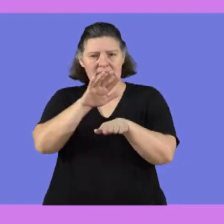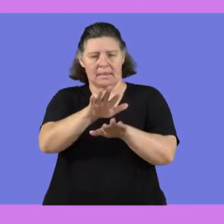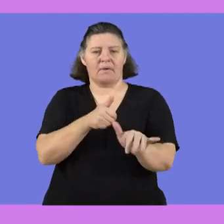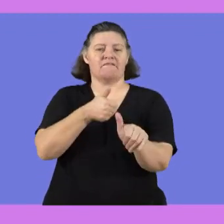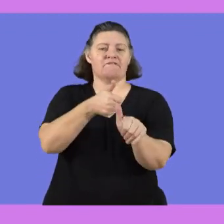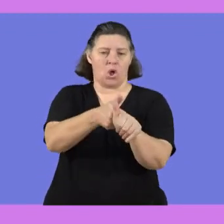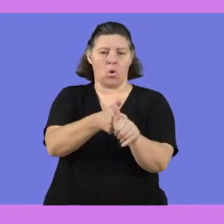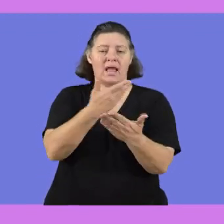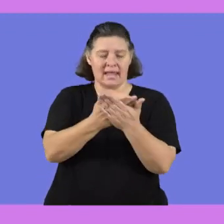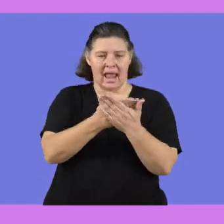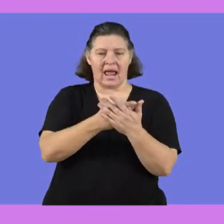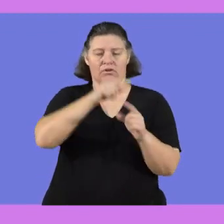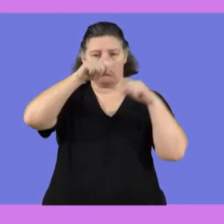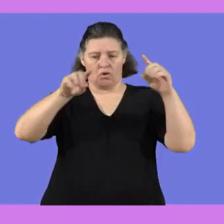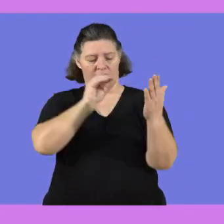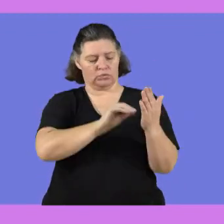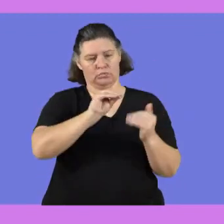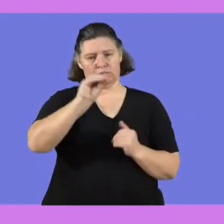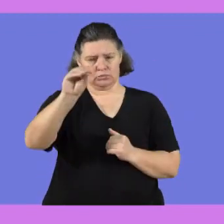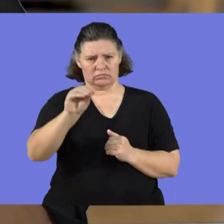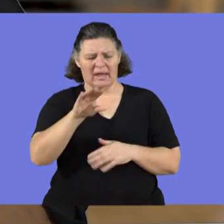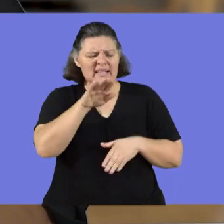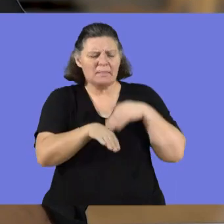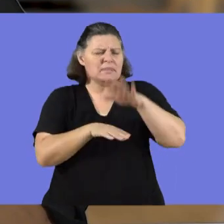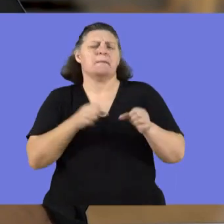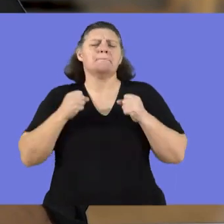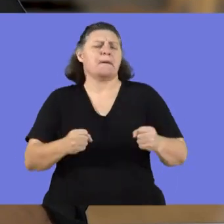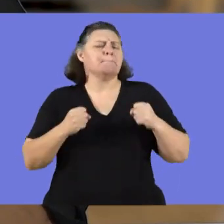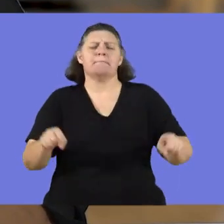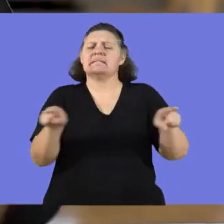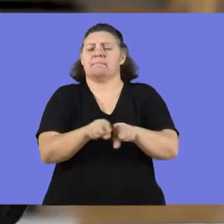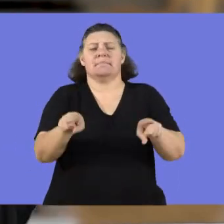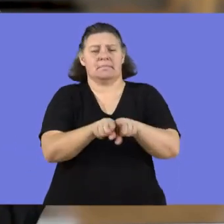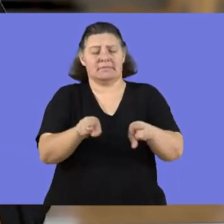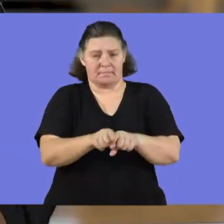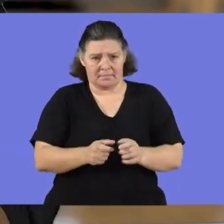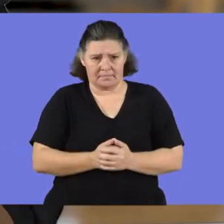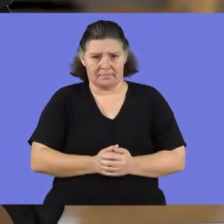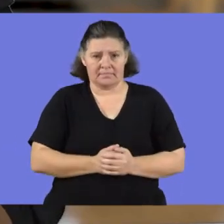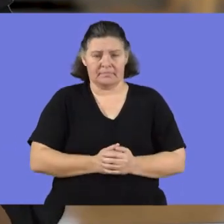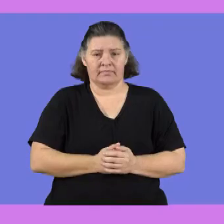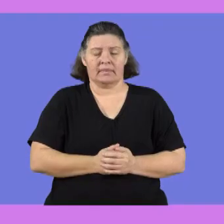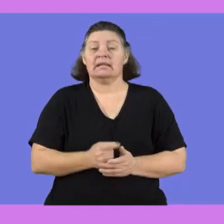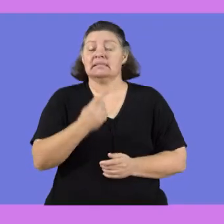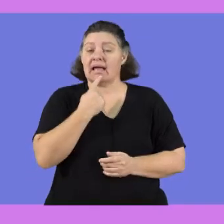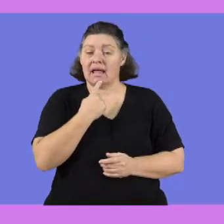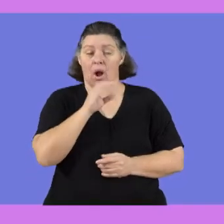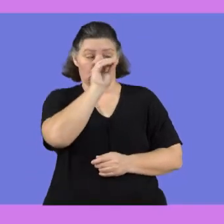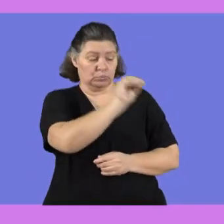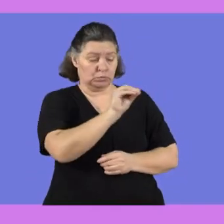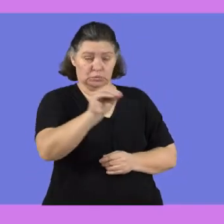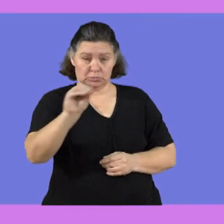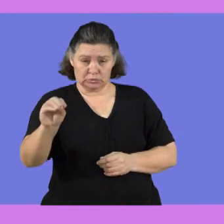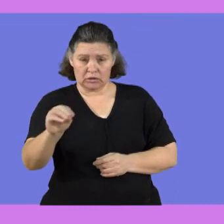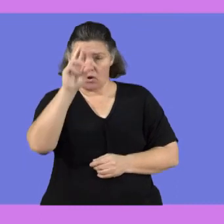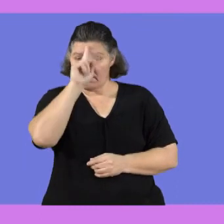that we will take to plot the graph. The steps are exactly the same. So with this one, we say as you